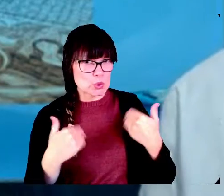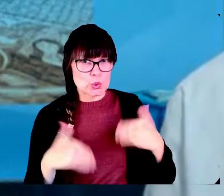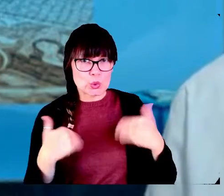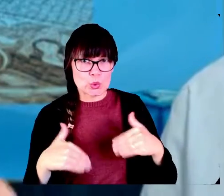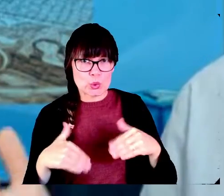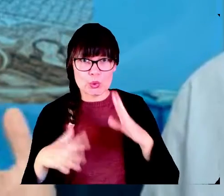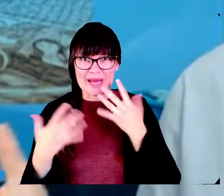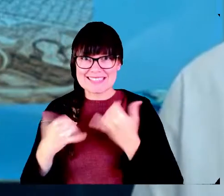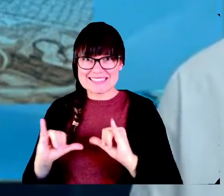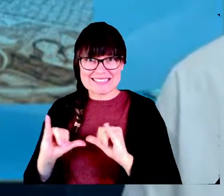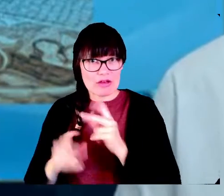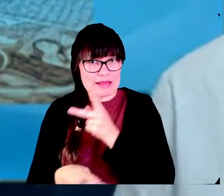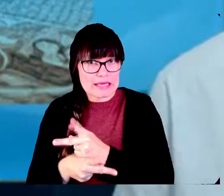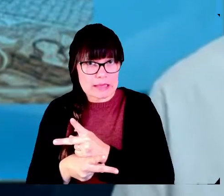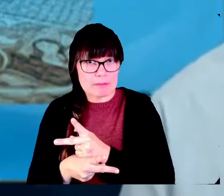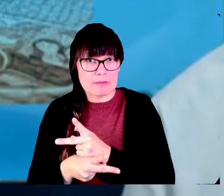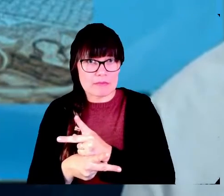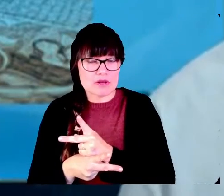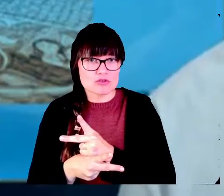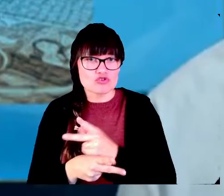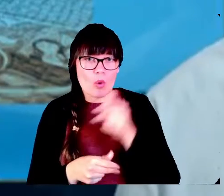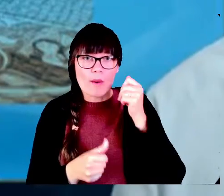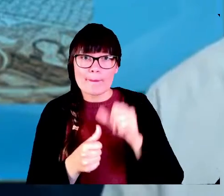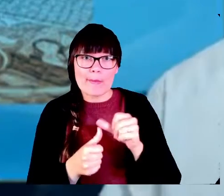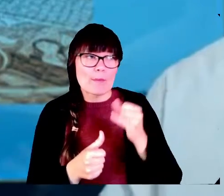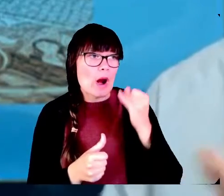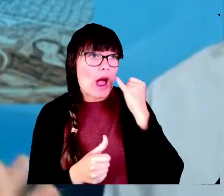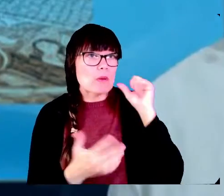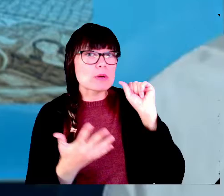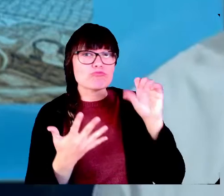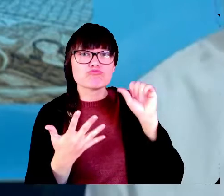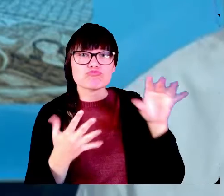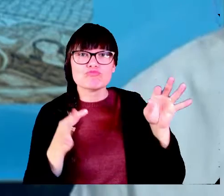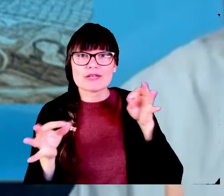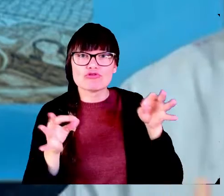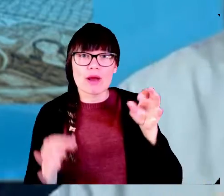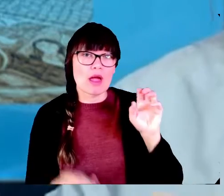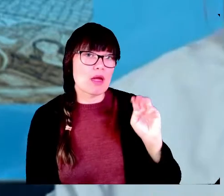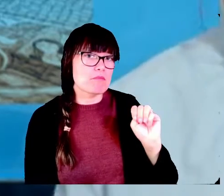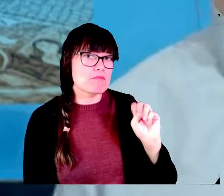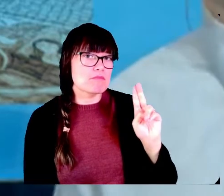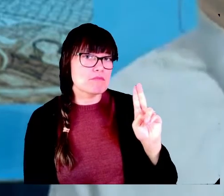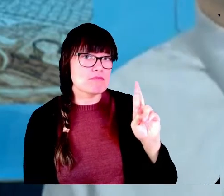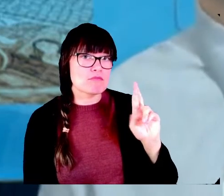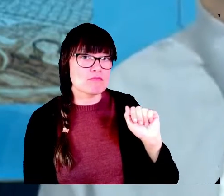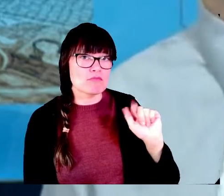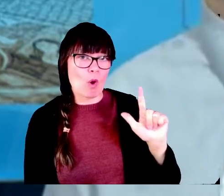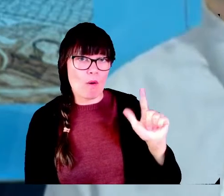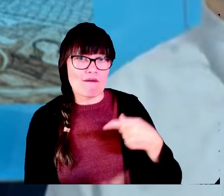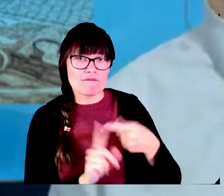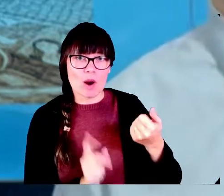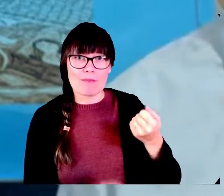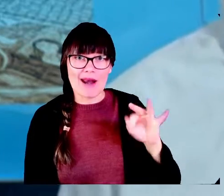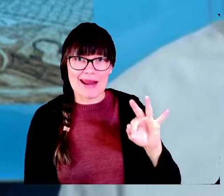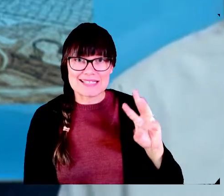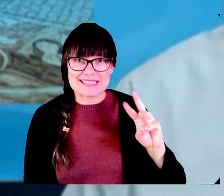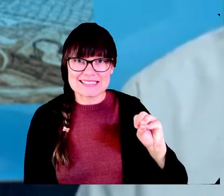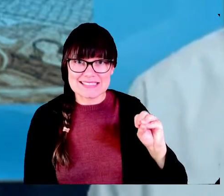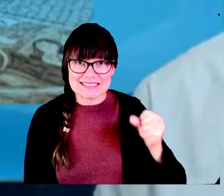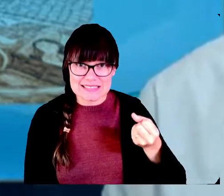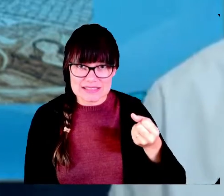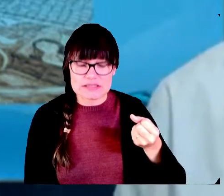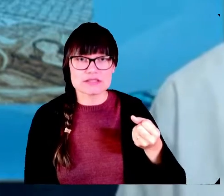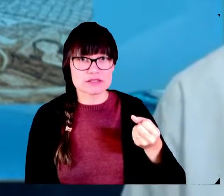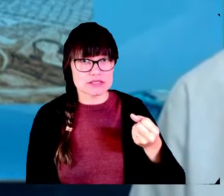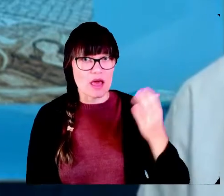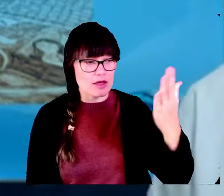idea. I'll say, I need a mural in the 1960s. And what they come back with is something way beyond anything I was thinking. And it's